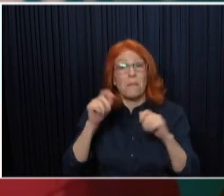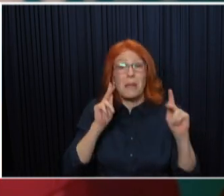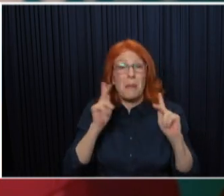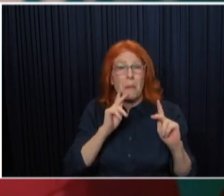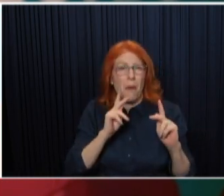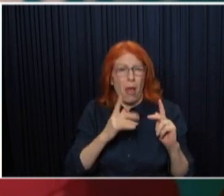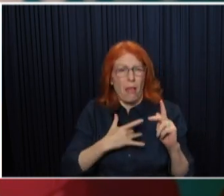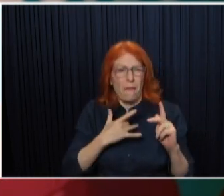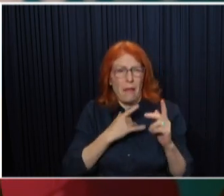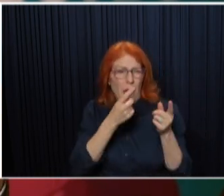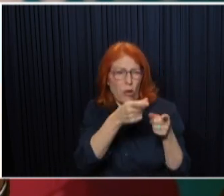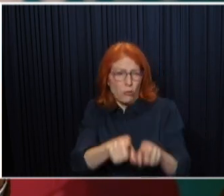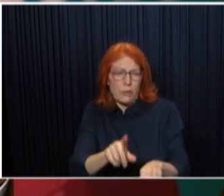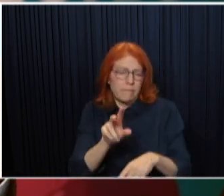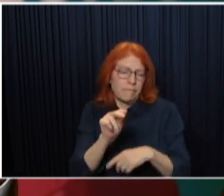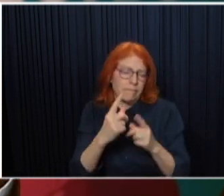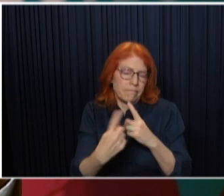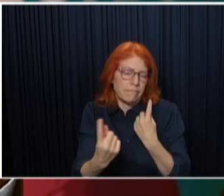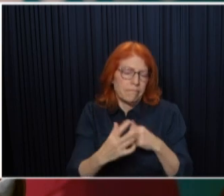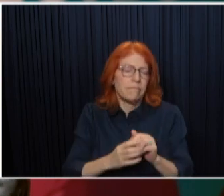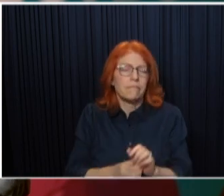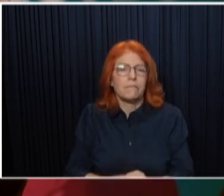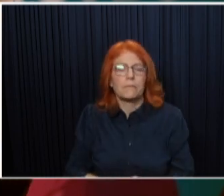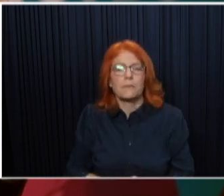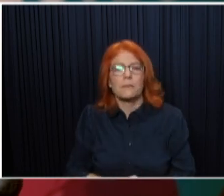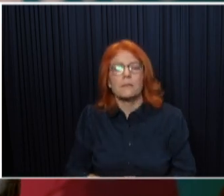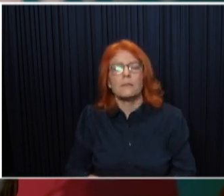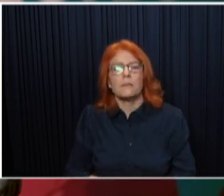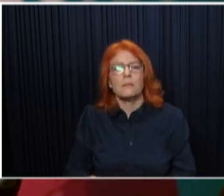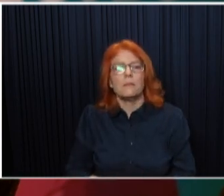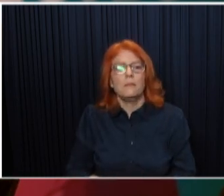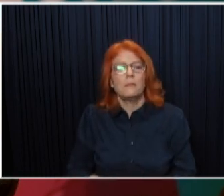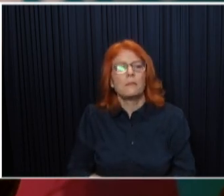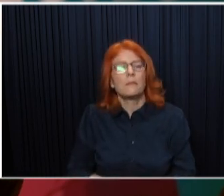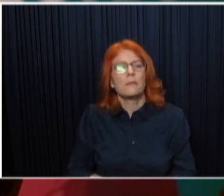We need to bring down we need to